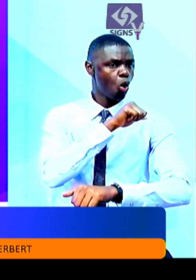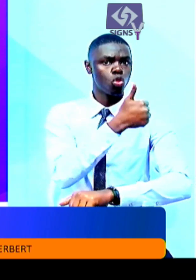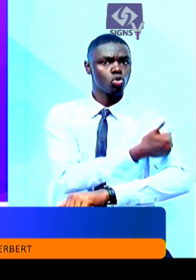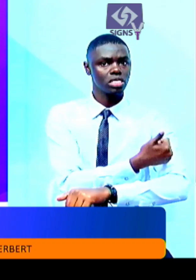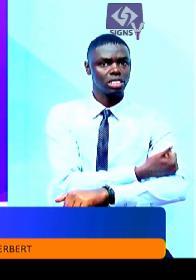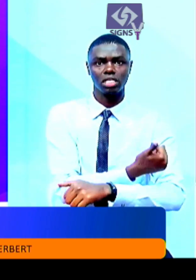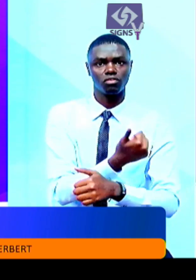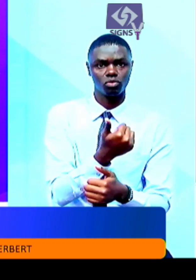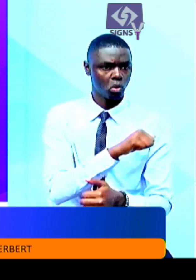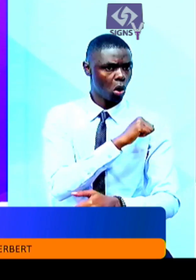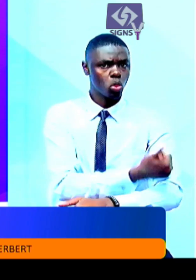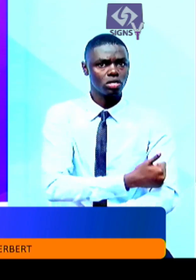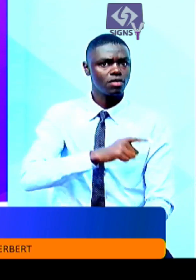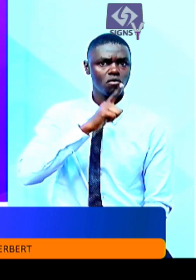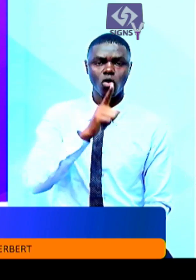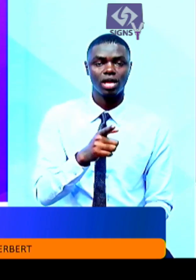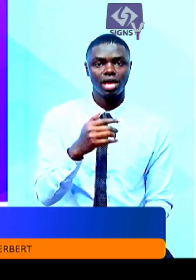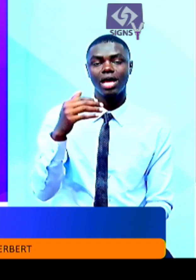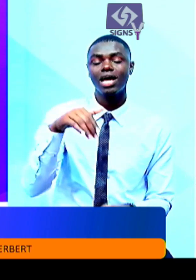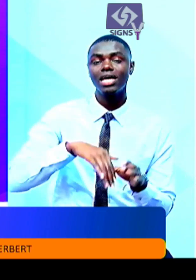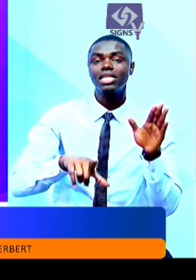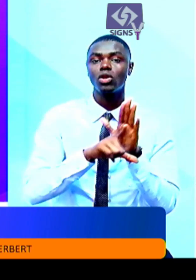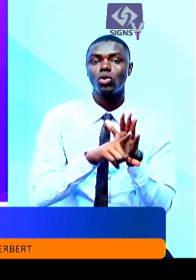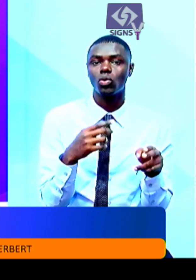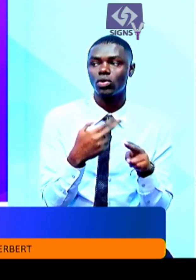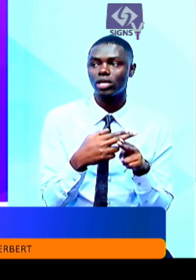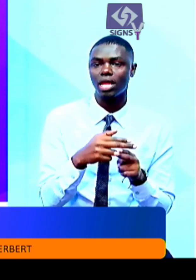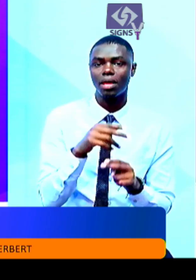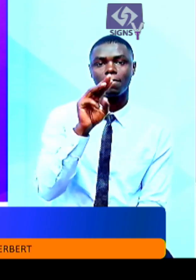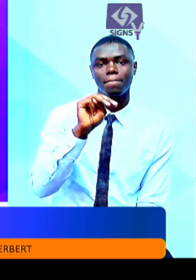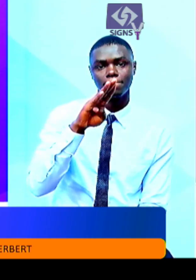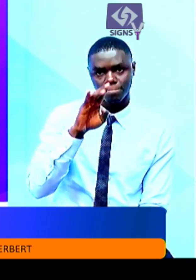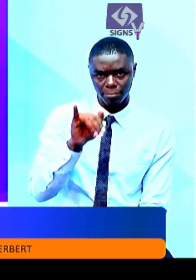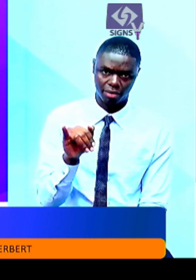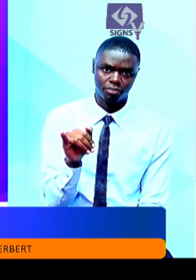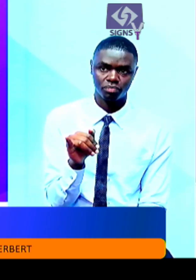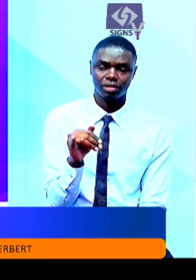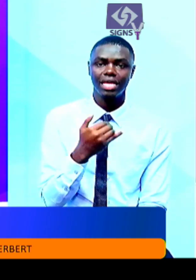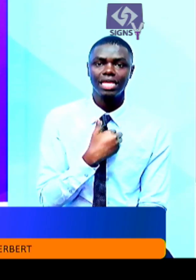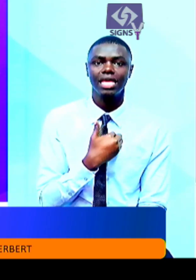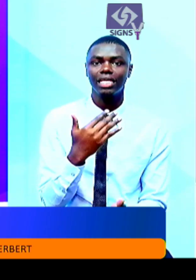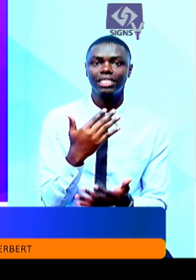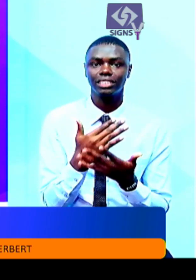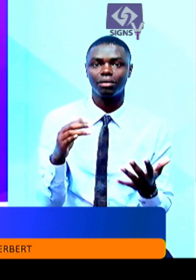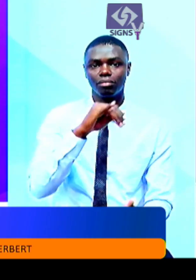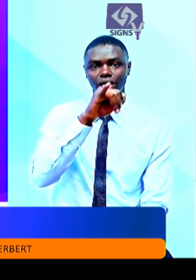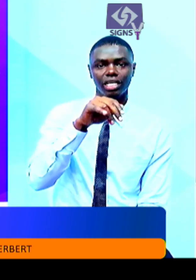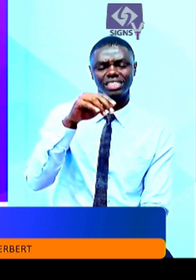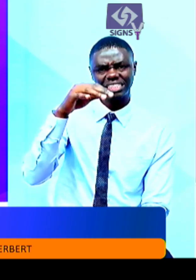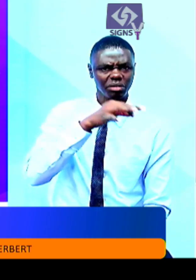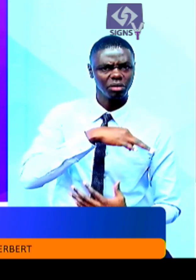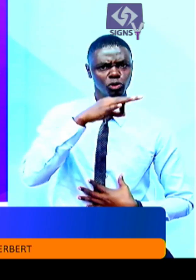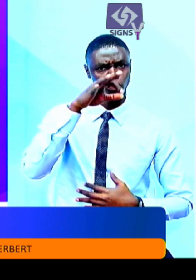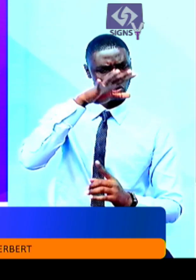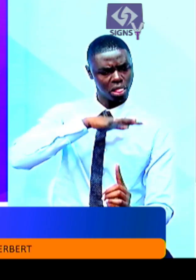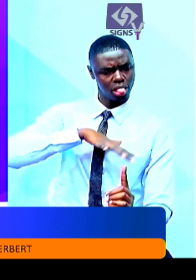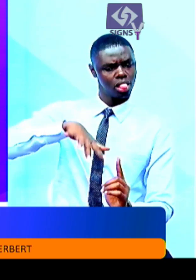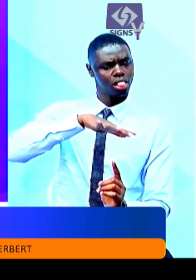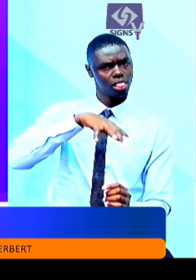had some aura. In Luo we call it Mbi. Mbi. Yeah. He had some Juogi, that spirit Yeah. was running around him.